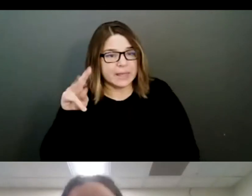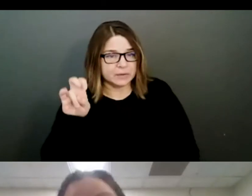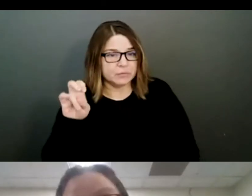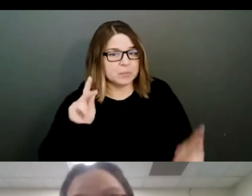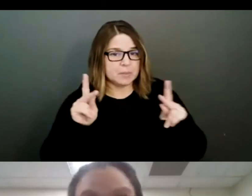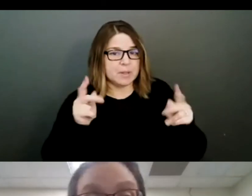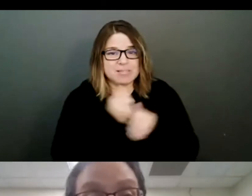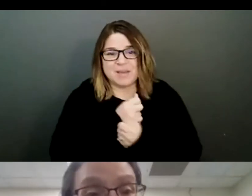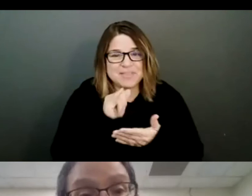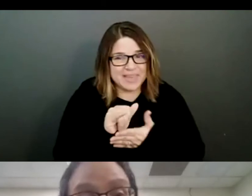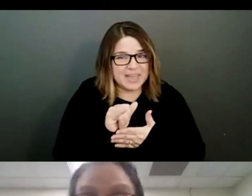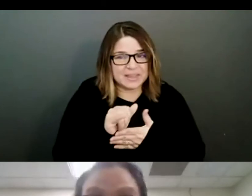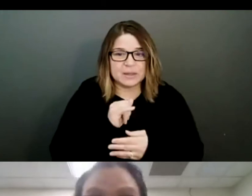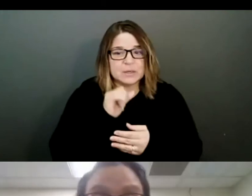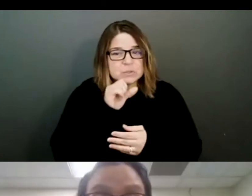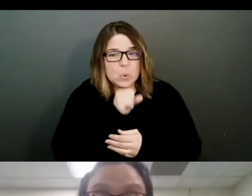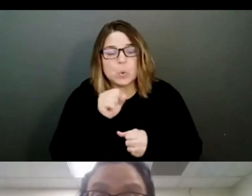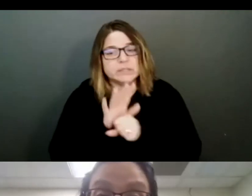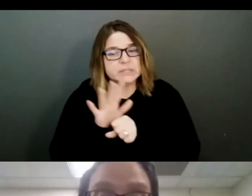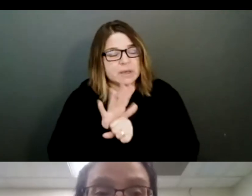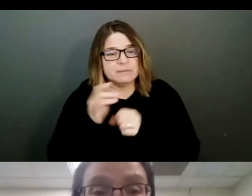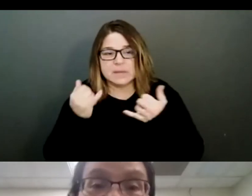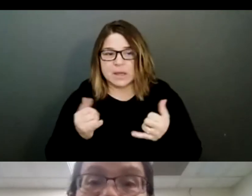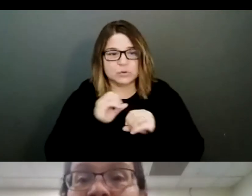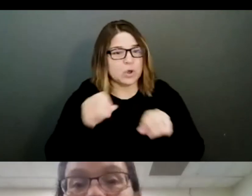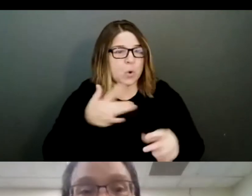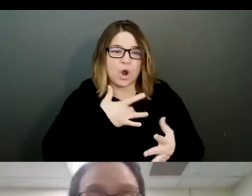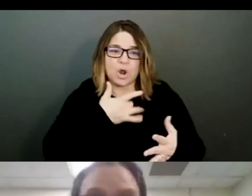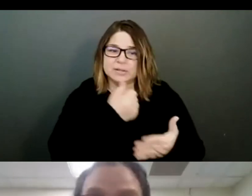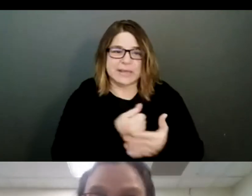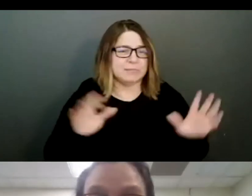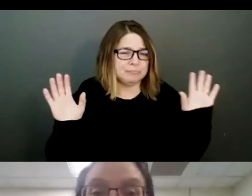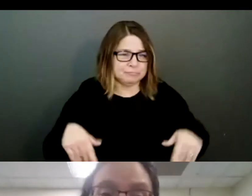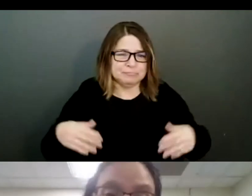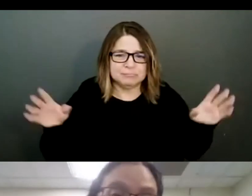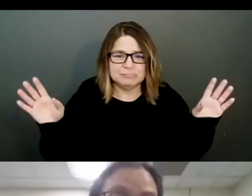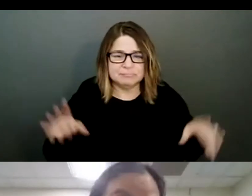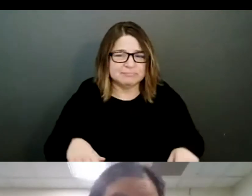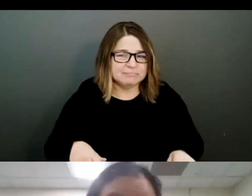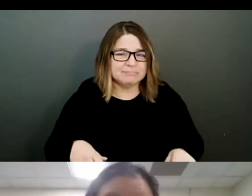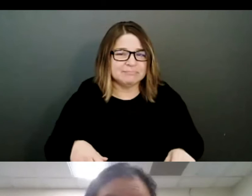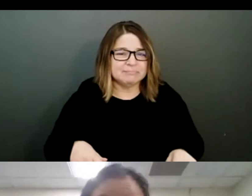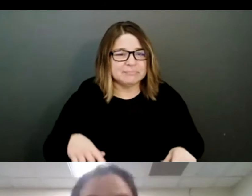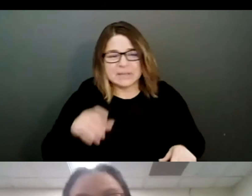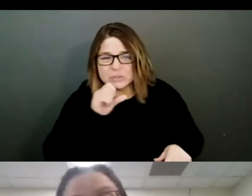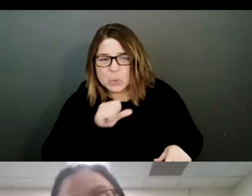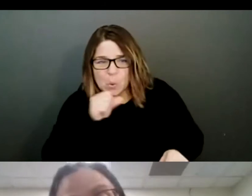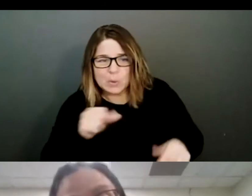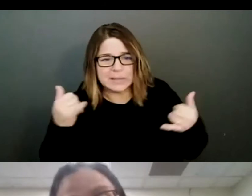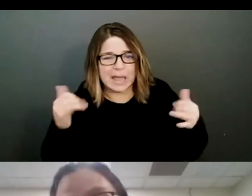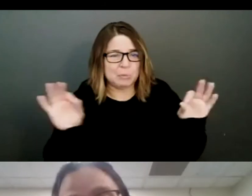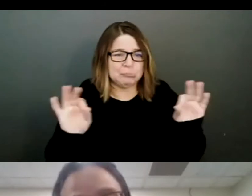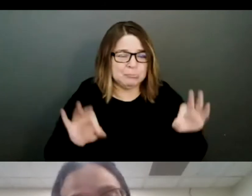mean, he's old enough now that he's not going to have no heart attack, it's like he's getting up there. So it's